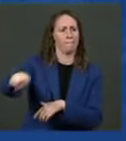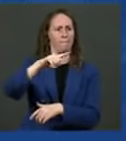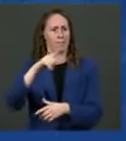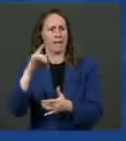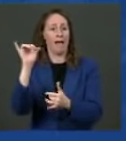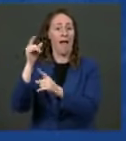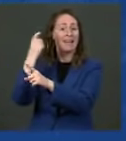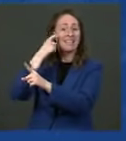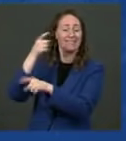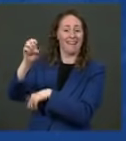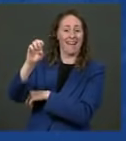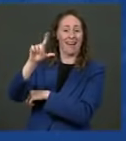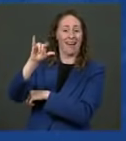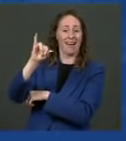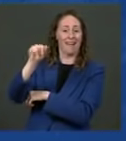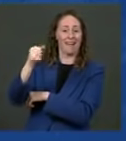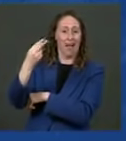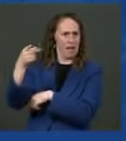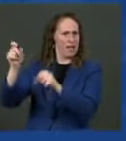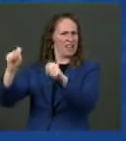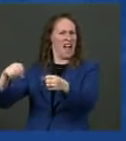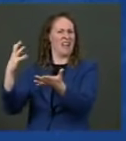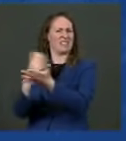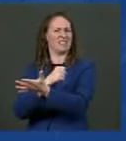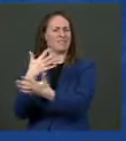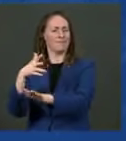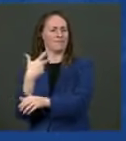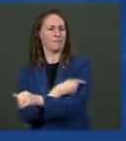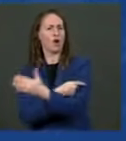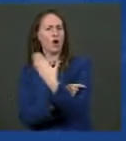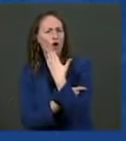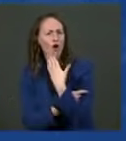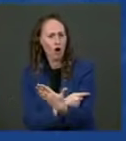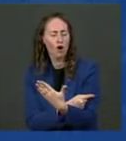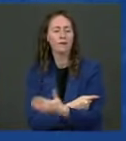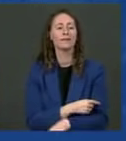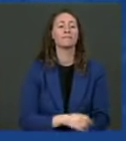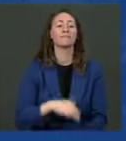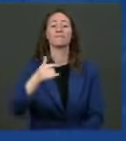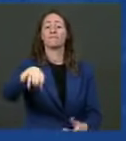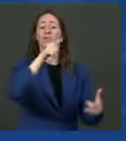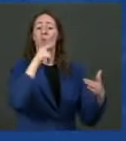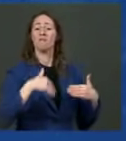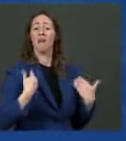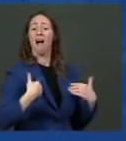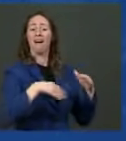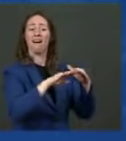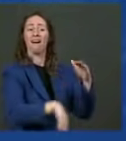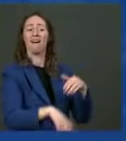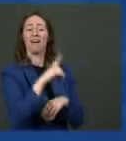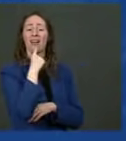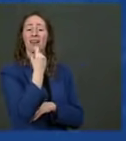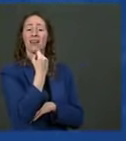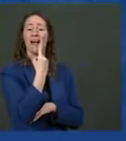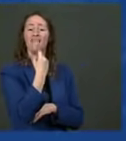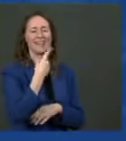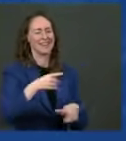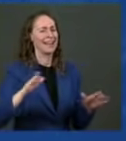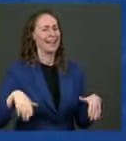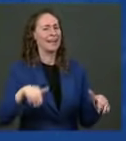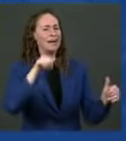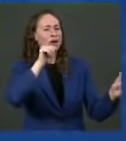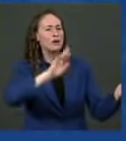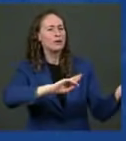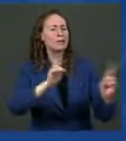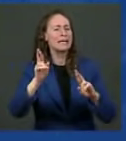for vaccines, and he got his. Children ages 11 and under who are not yet eligible. The safest thing you can do for